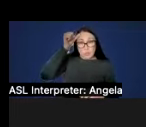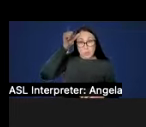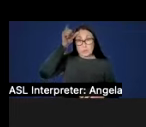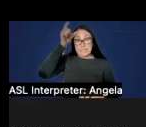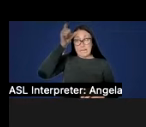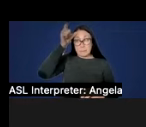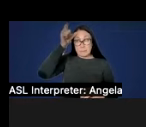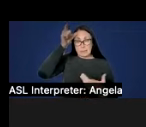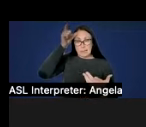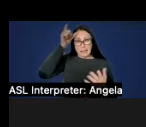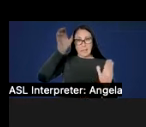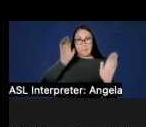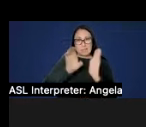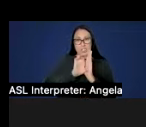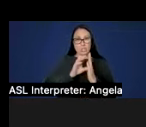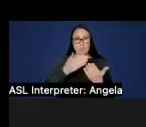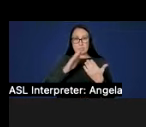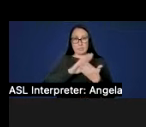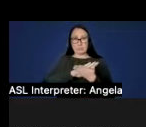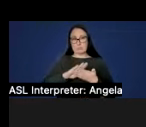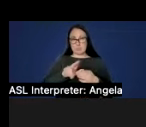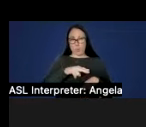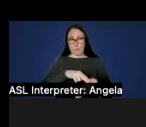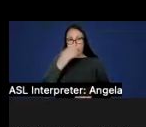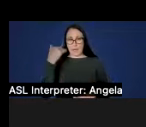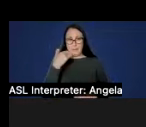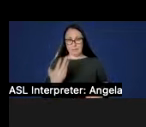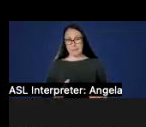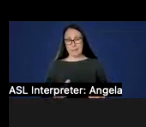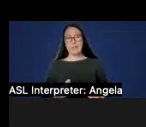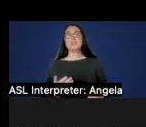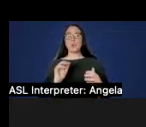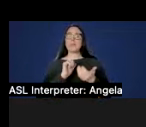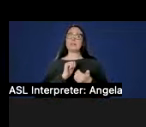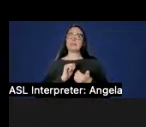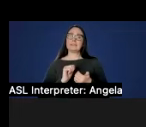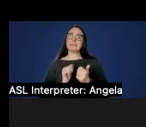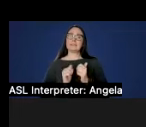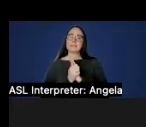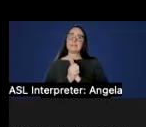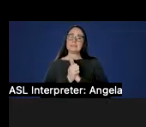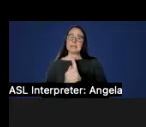know, just the back of someone's head. So there is skill that is required. And that is why we